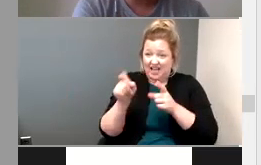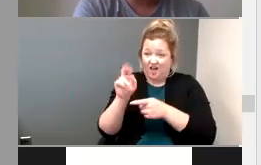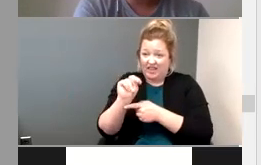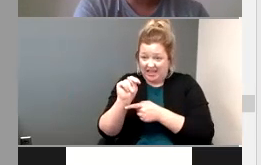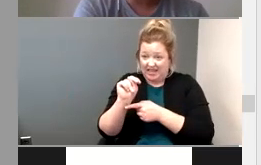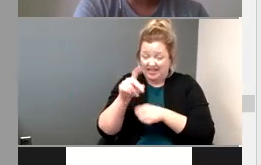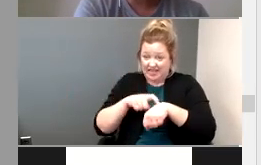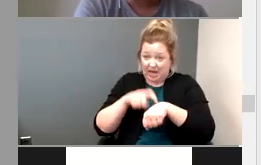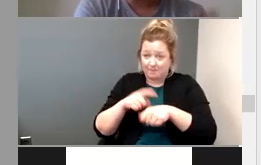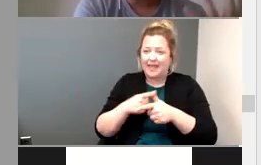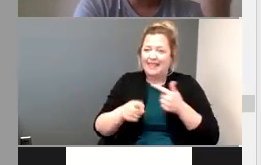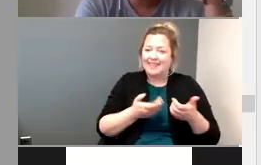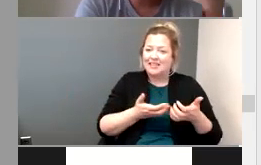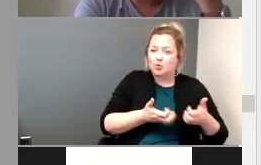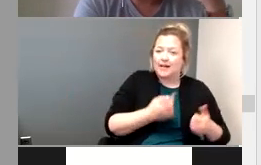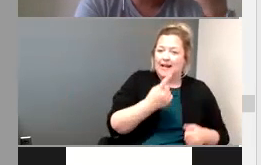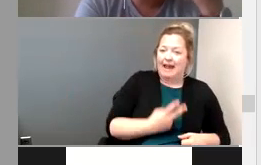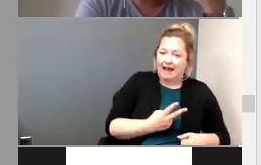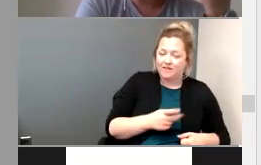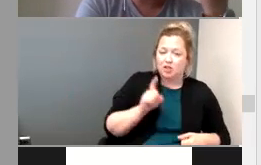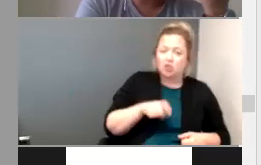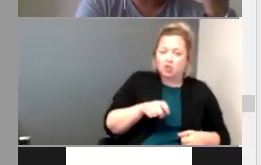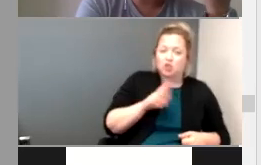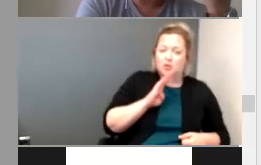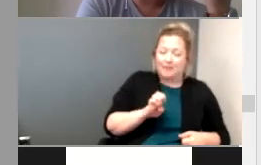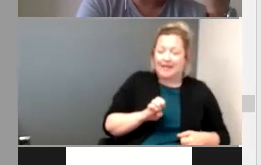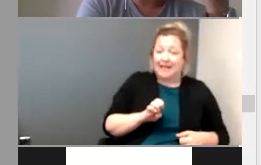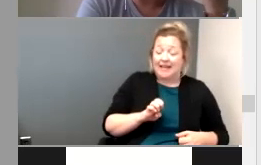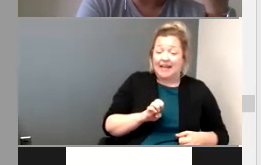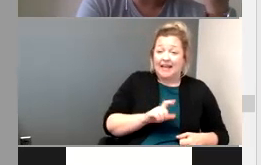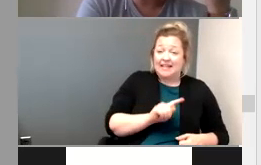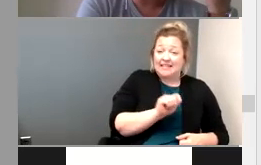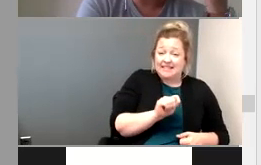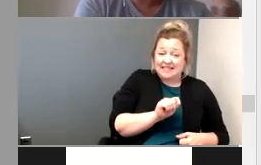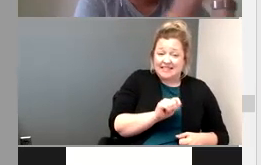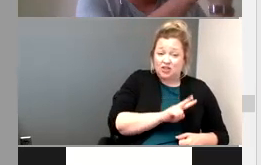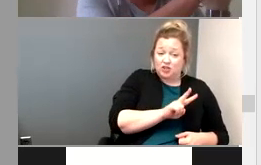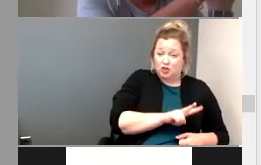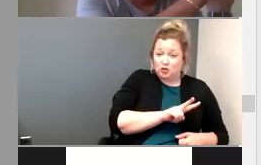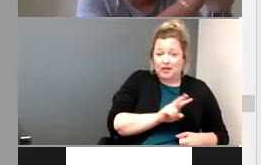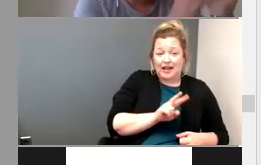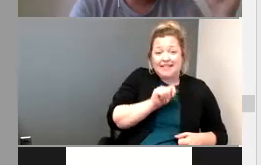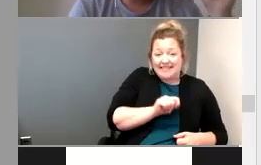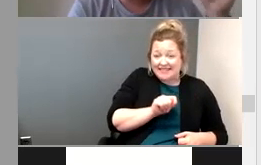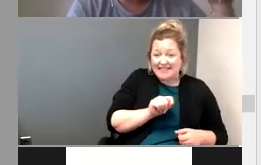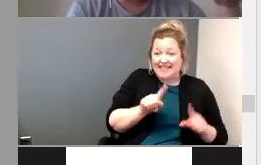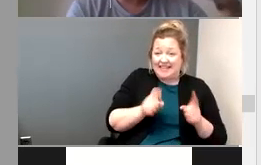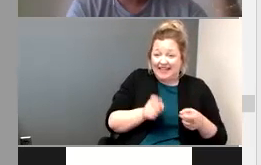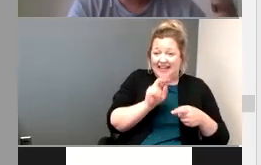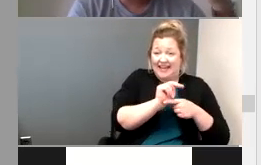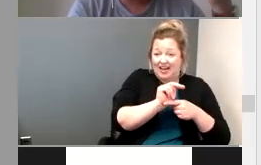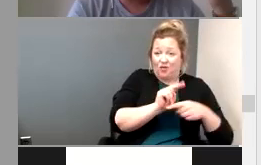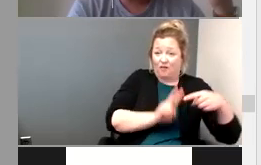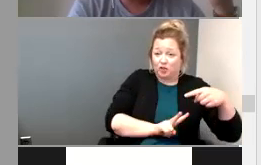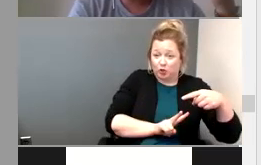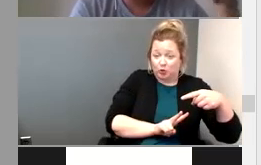array should take T n by 2 time, and I'm doing it twice. So that means the entire time for sorting these two subhalves would be 2